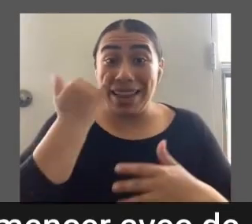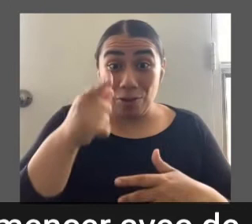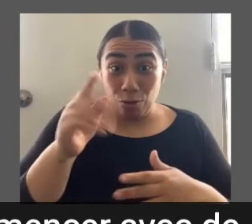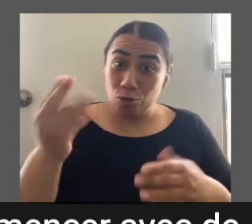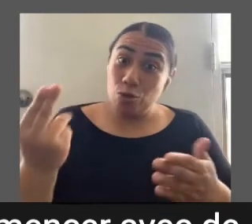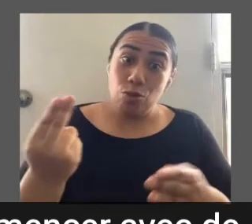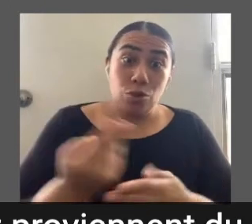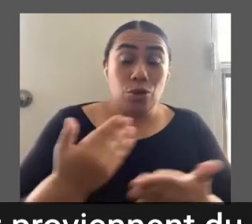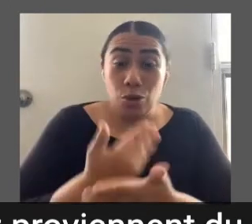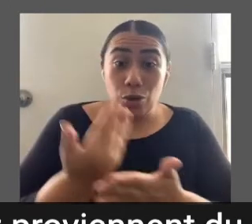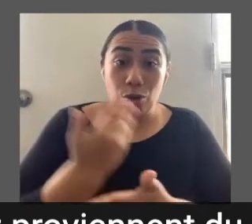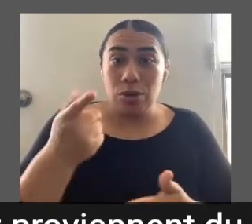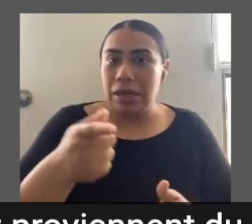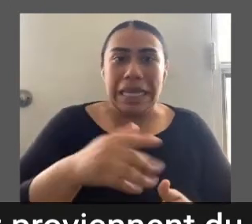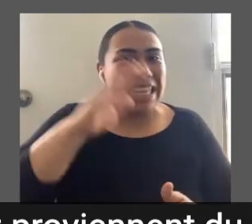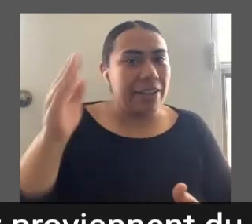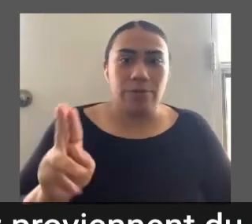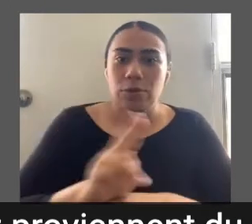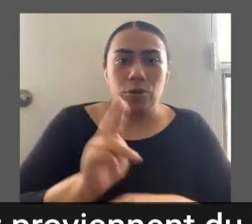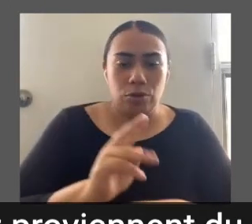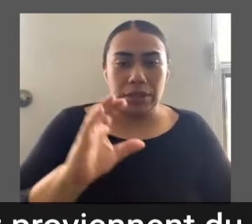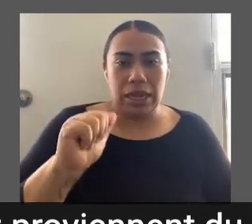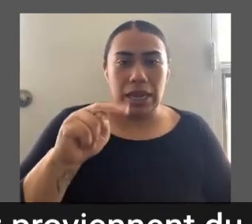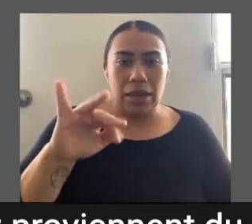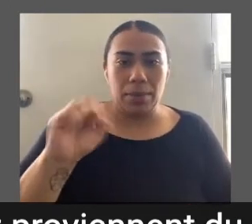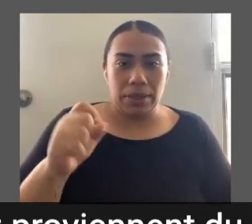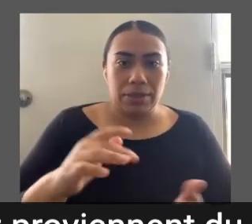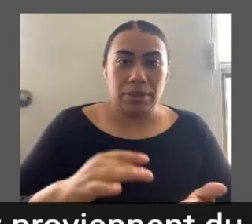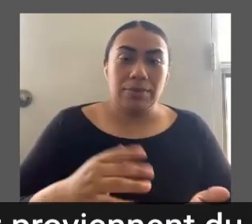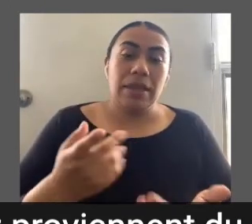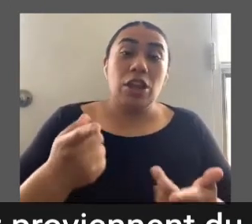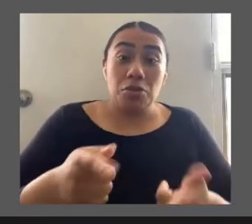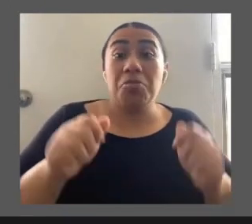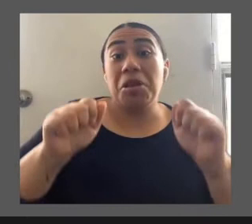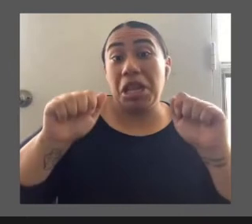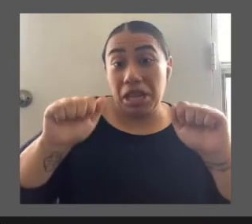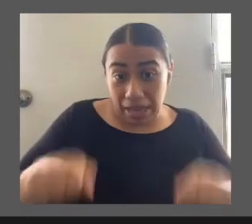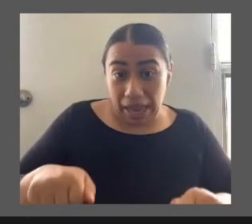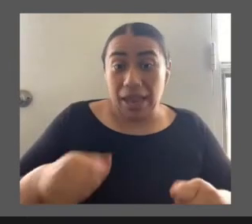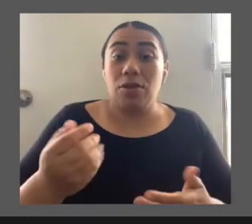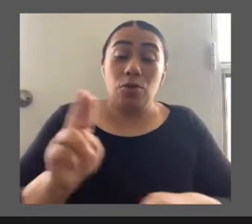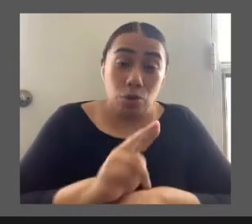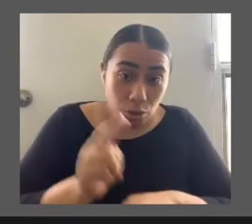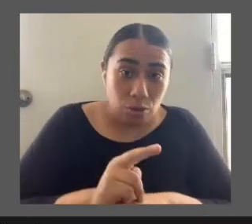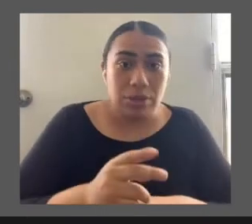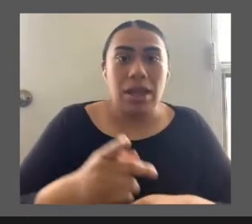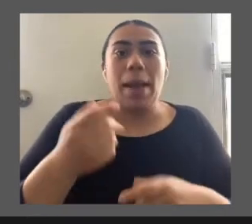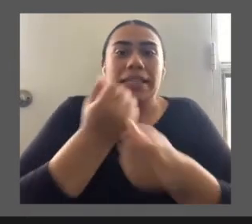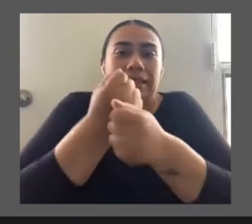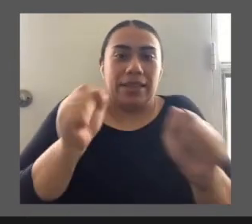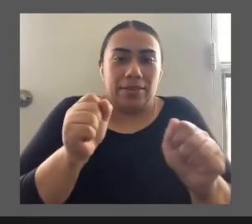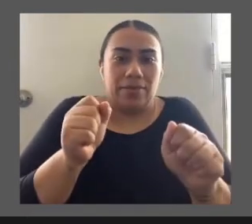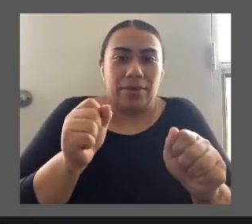with smaller doses. Making sure the products you're purchasing come from the legal market is important for the safety of our patients